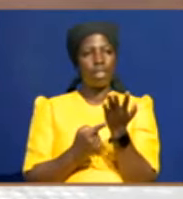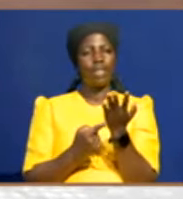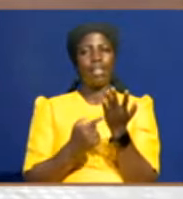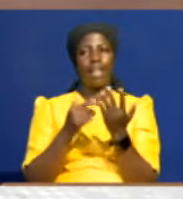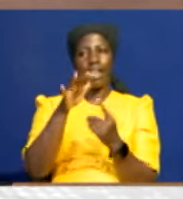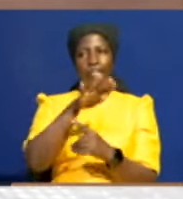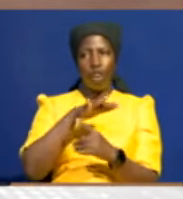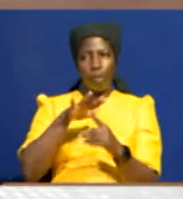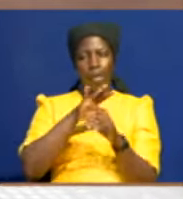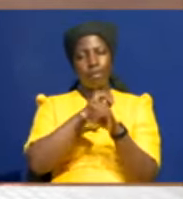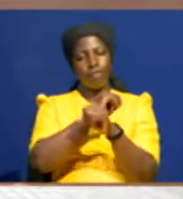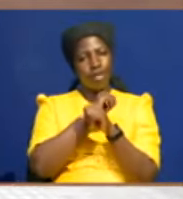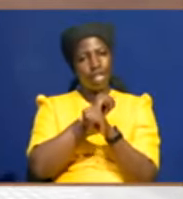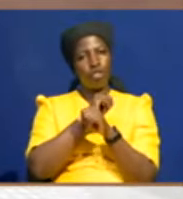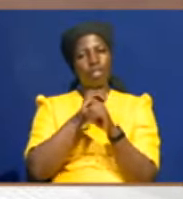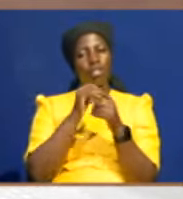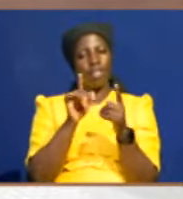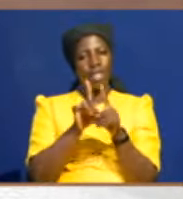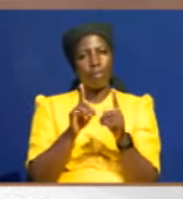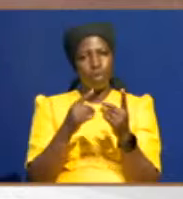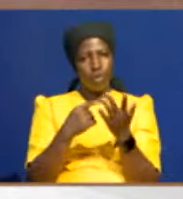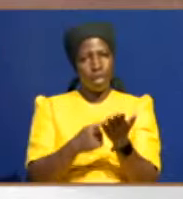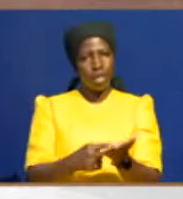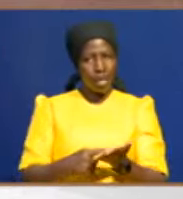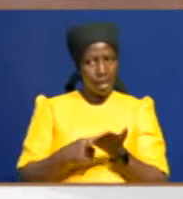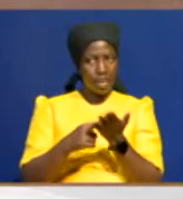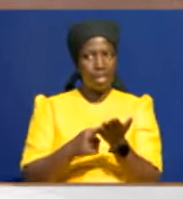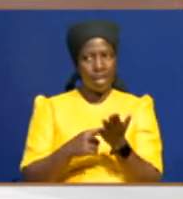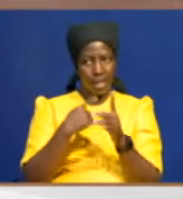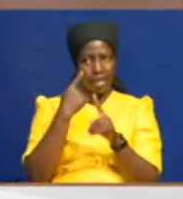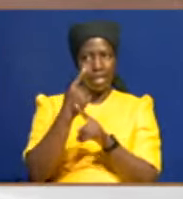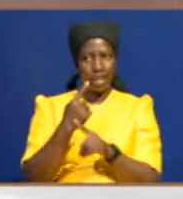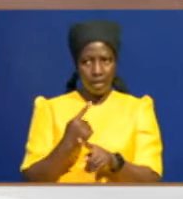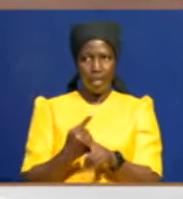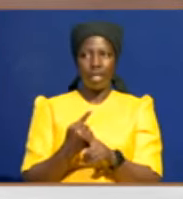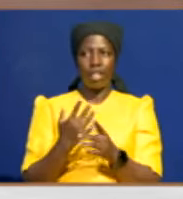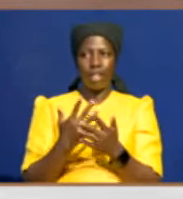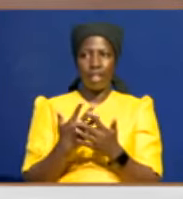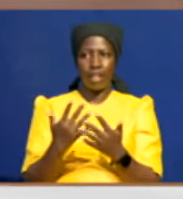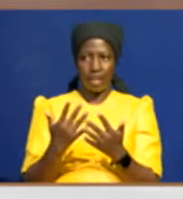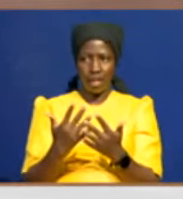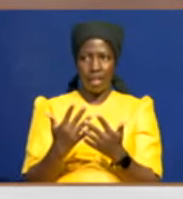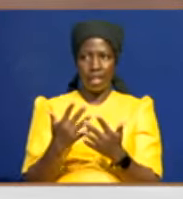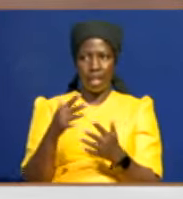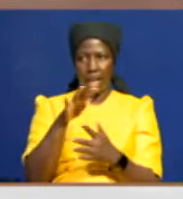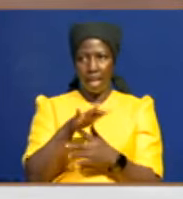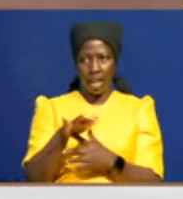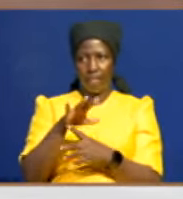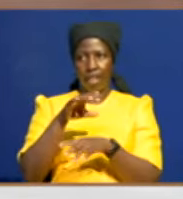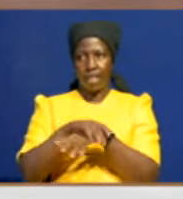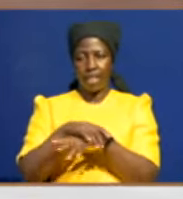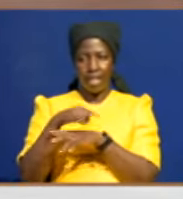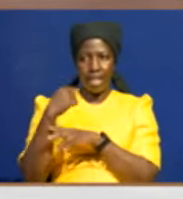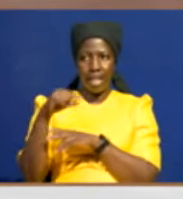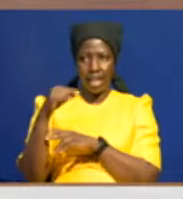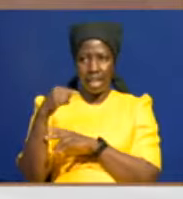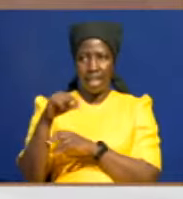environment protection. We also discussed various forms of winning energy from renewable